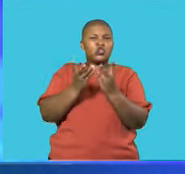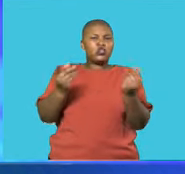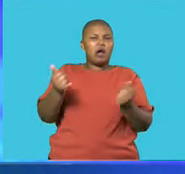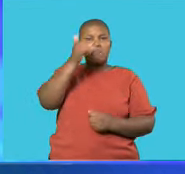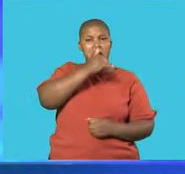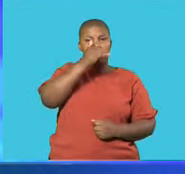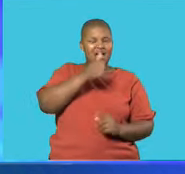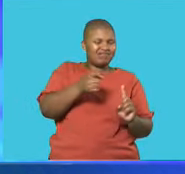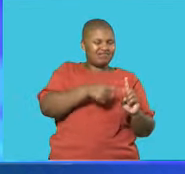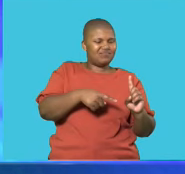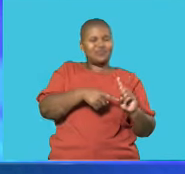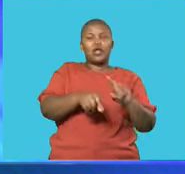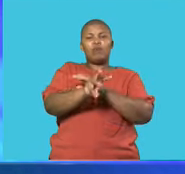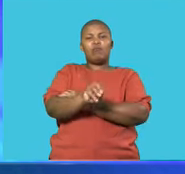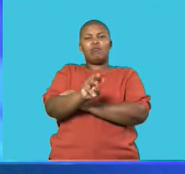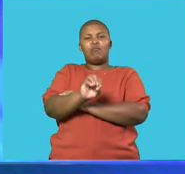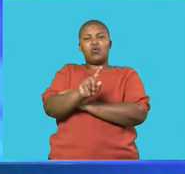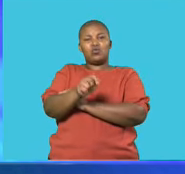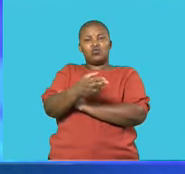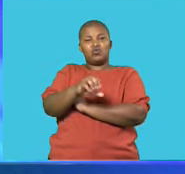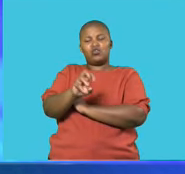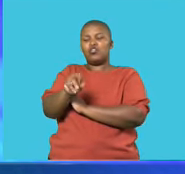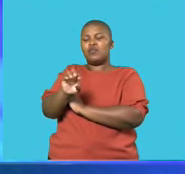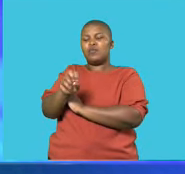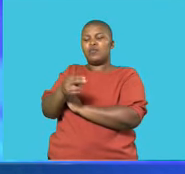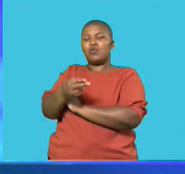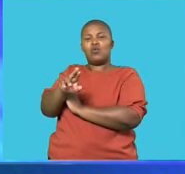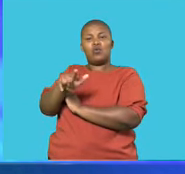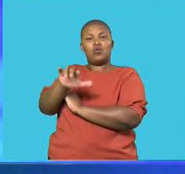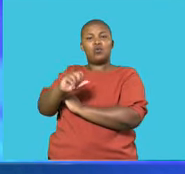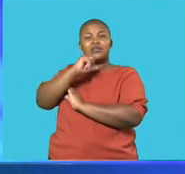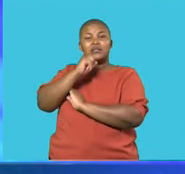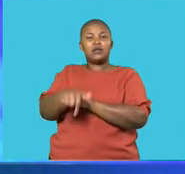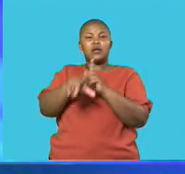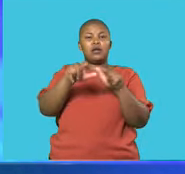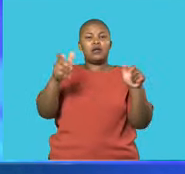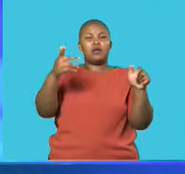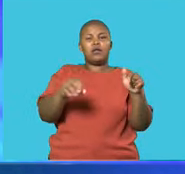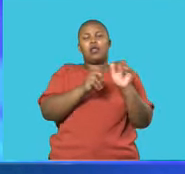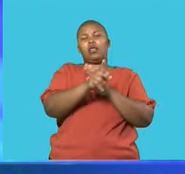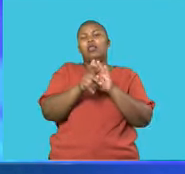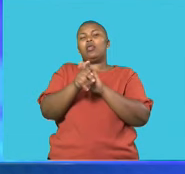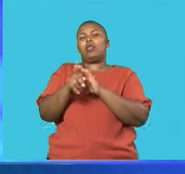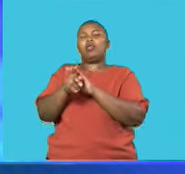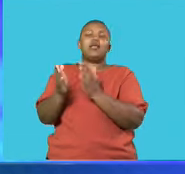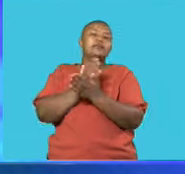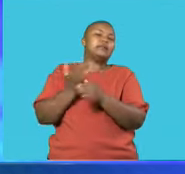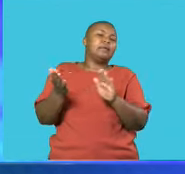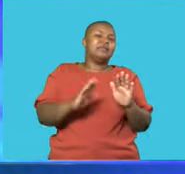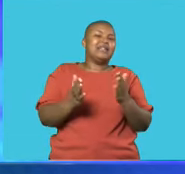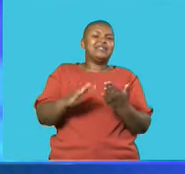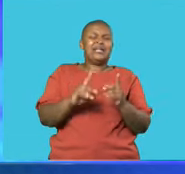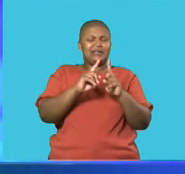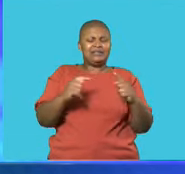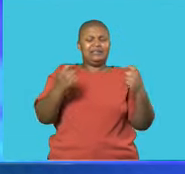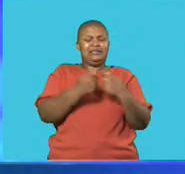Mutomoholo, alleges that last month, two CPF members were gunned down and 10 others were injured by a gangster group called Schoolbag that